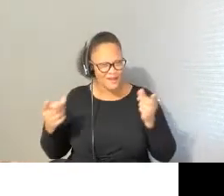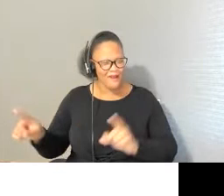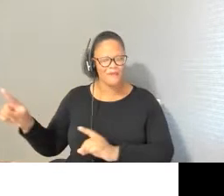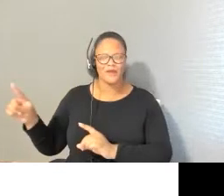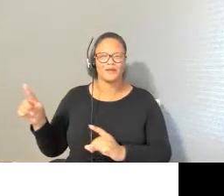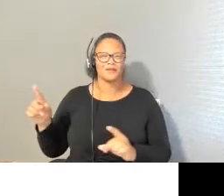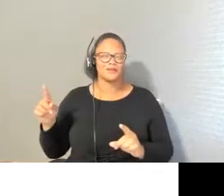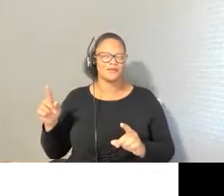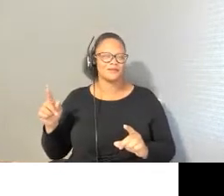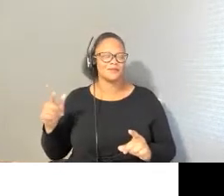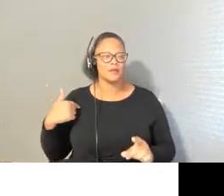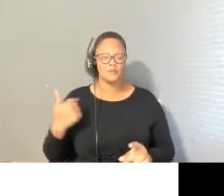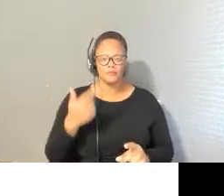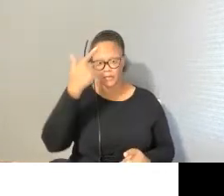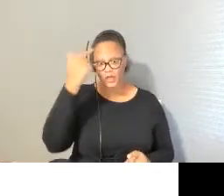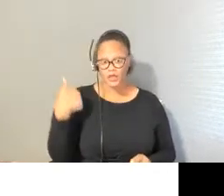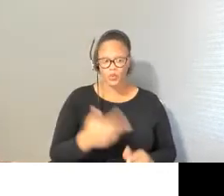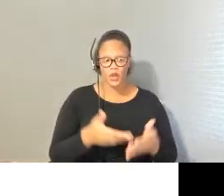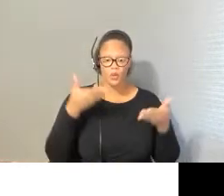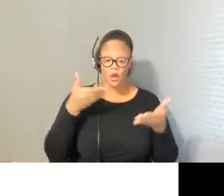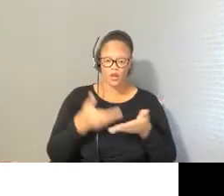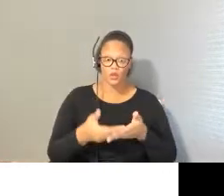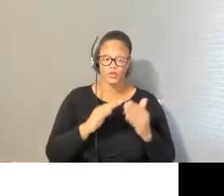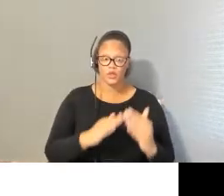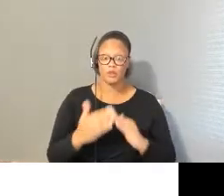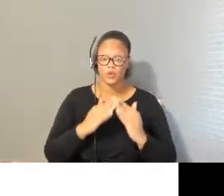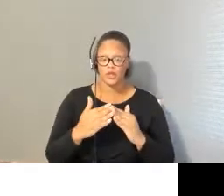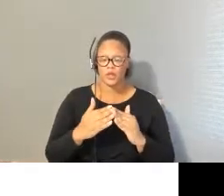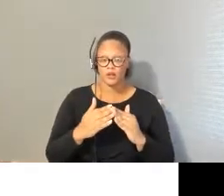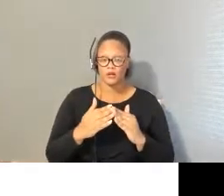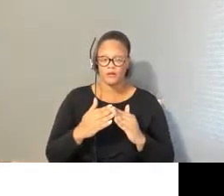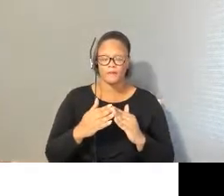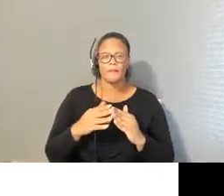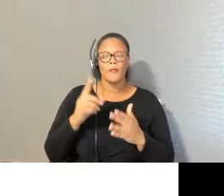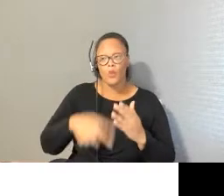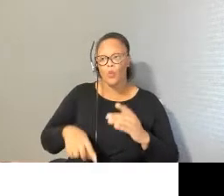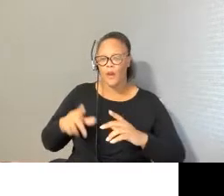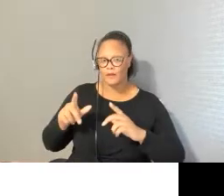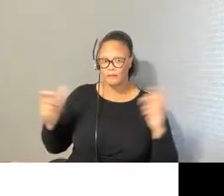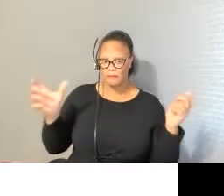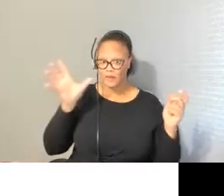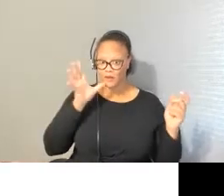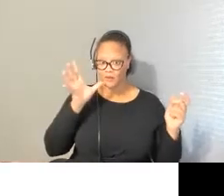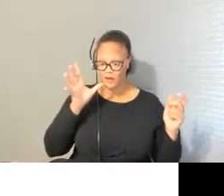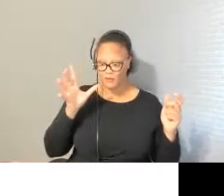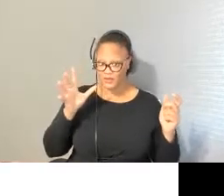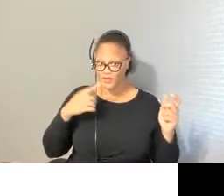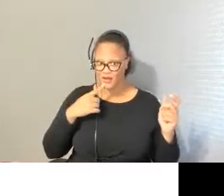are, because we're a close community, what Big Mama them said is so important to us. And they told us